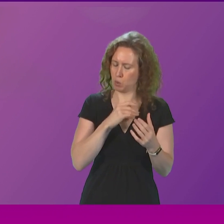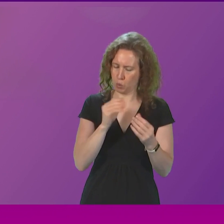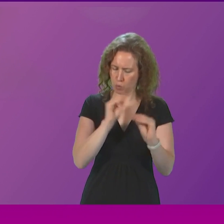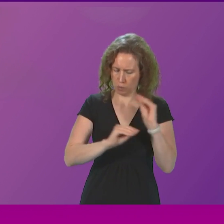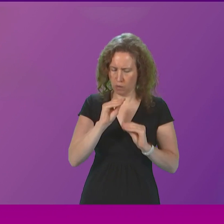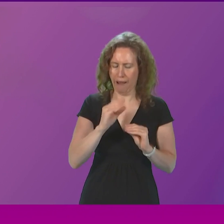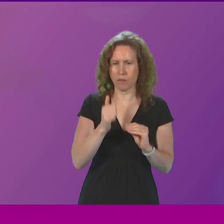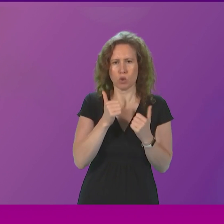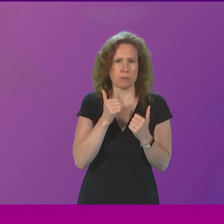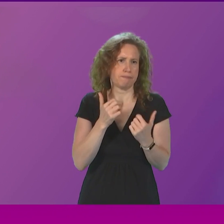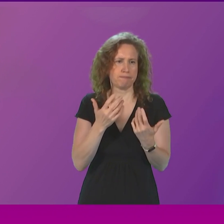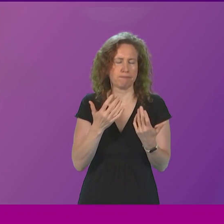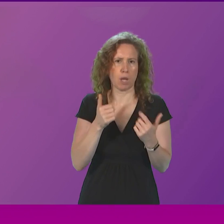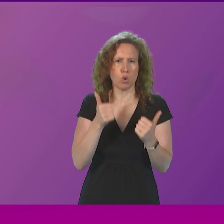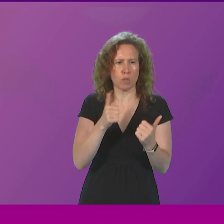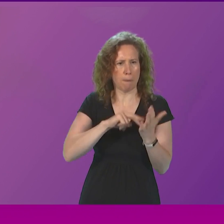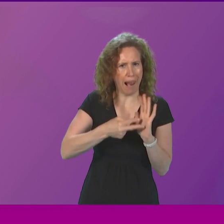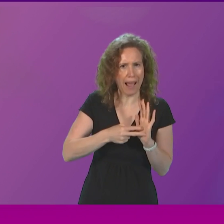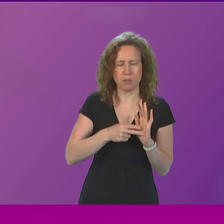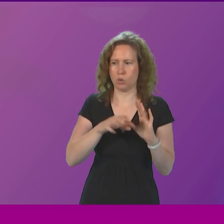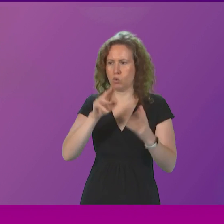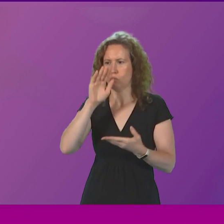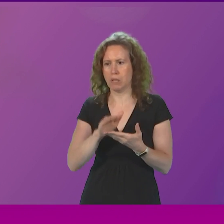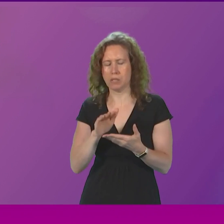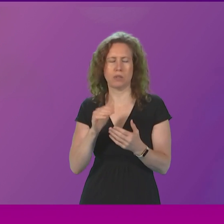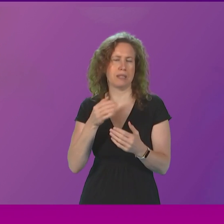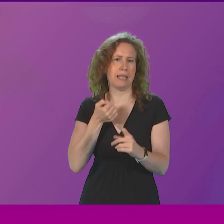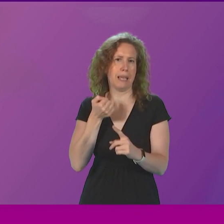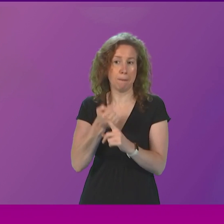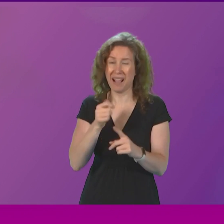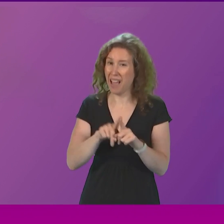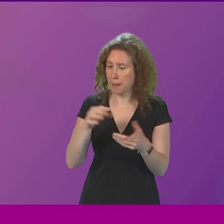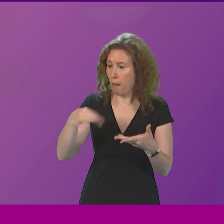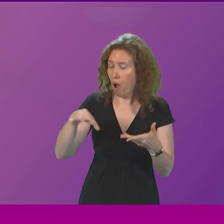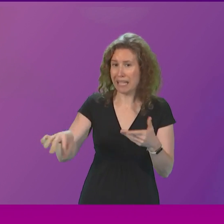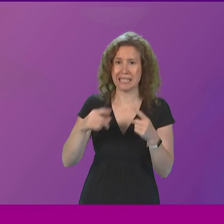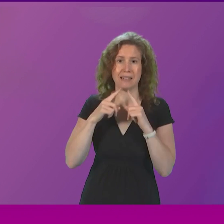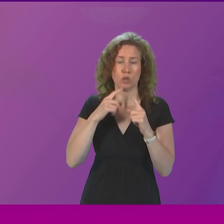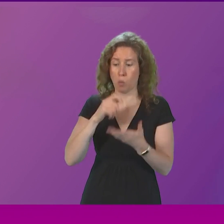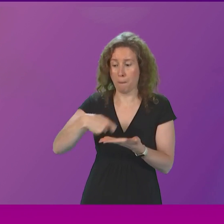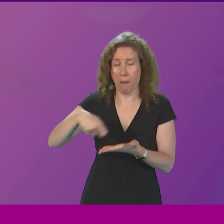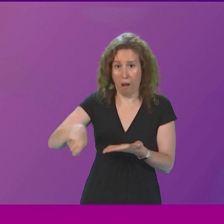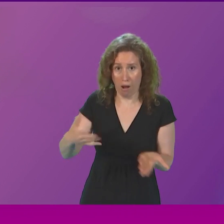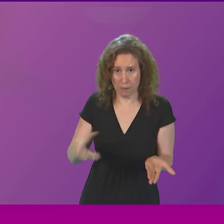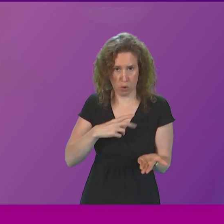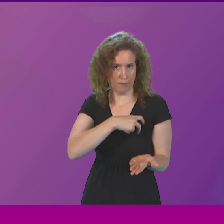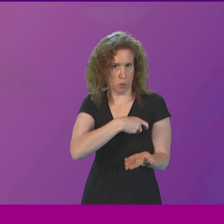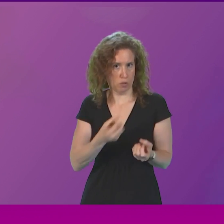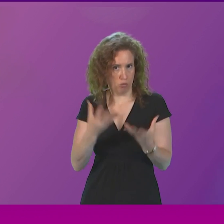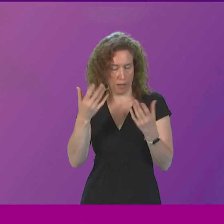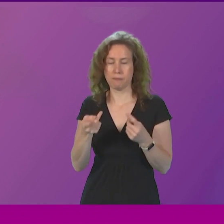place to minimise any disruption, including from the impact of marking and assessment boycotts. Pam